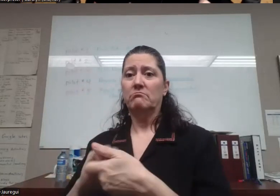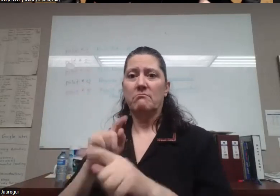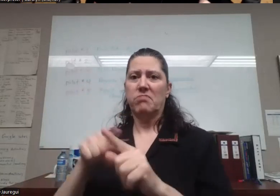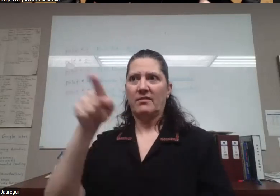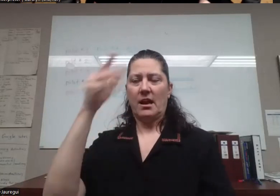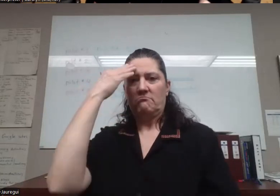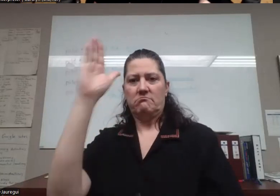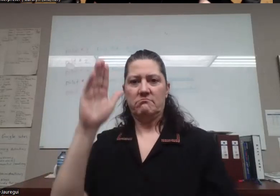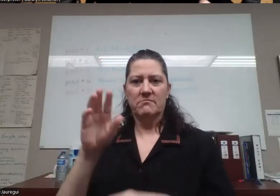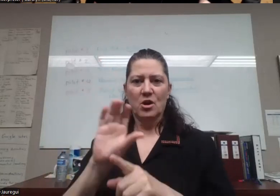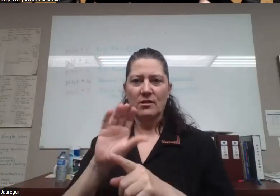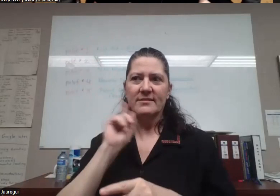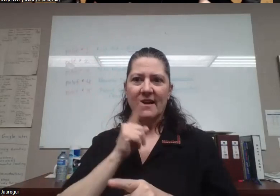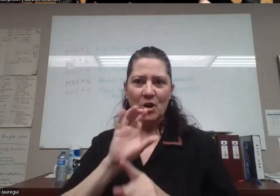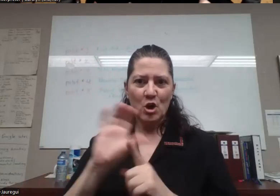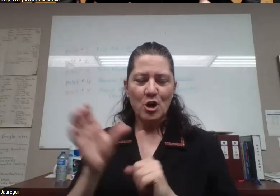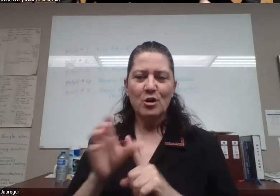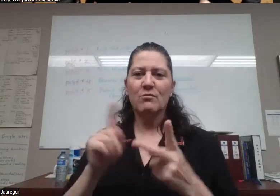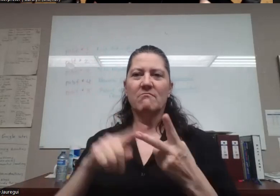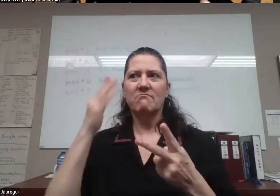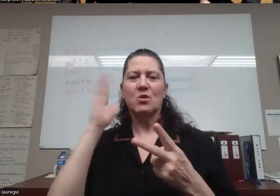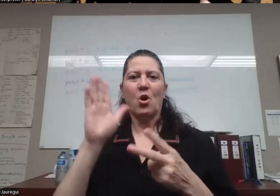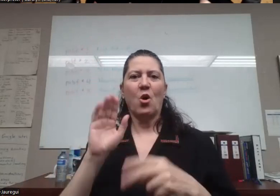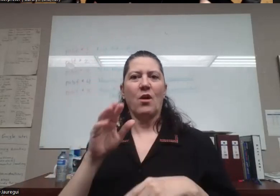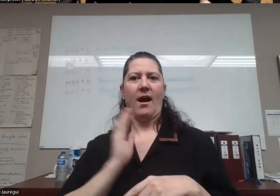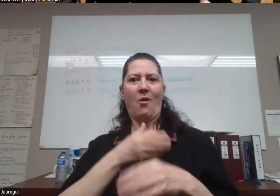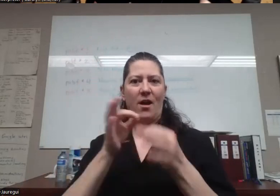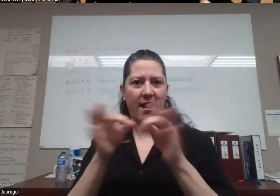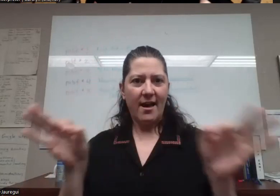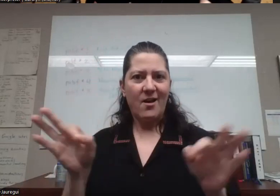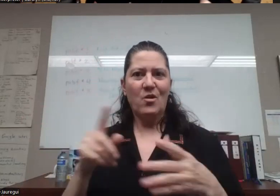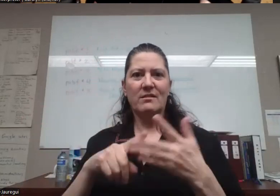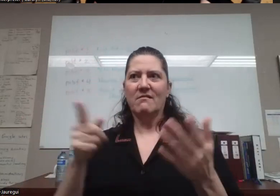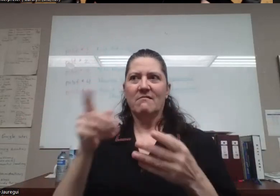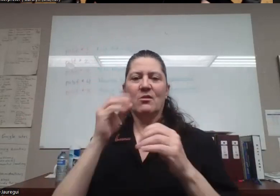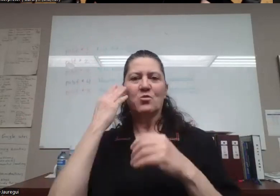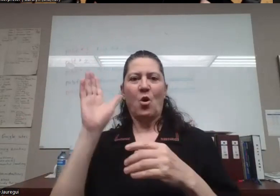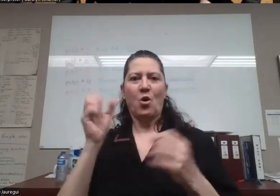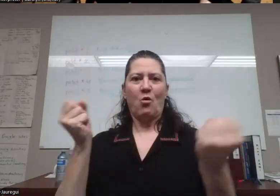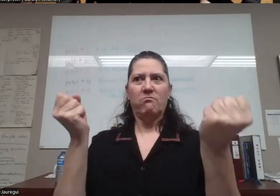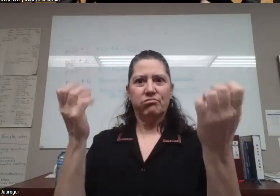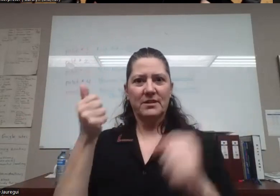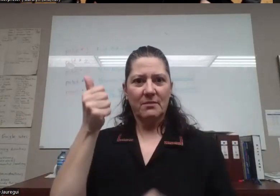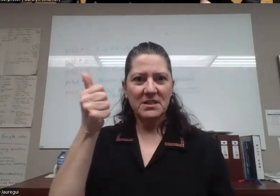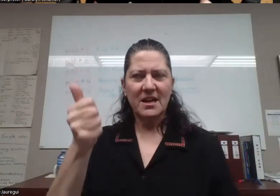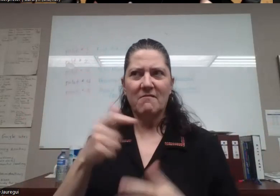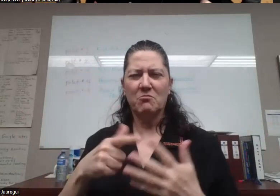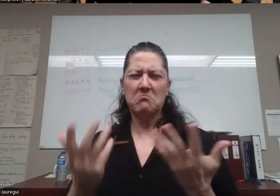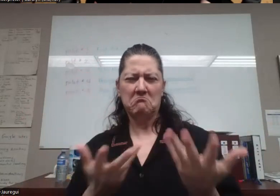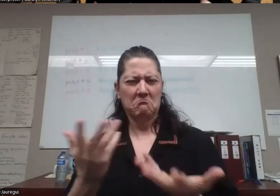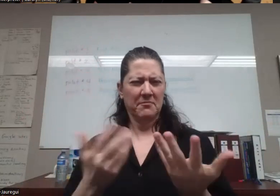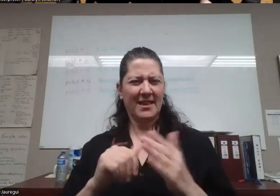or organizations who have services, who are unfamiliar with deaf culture,